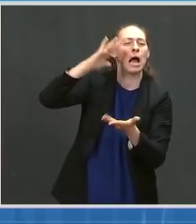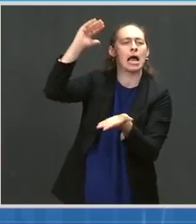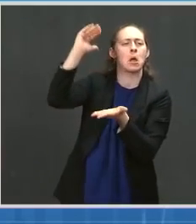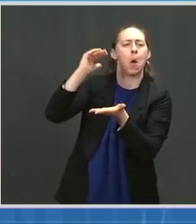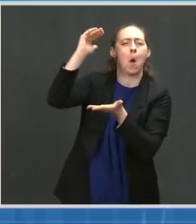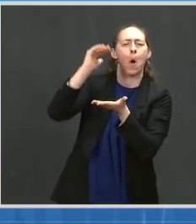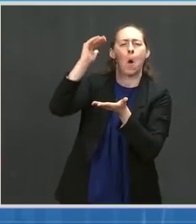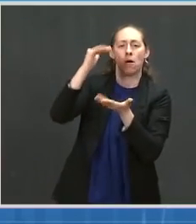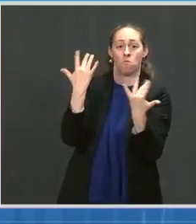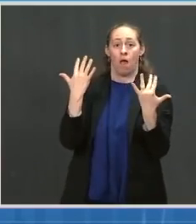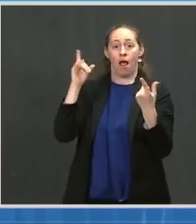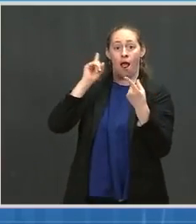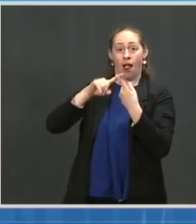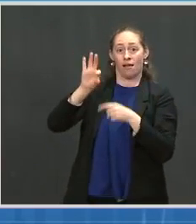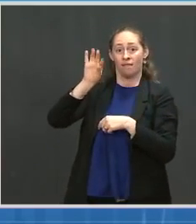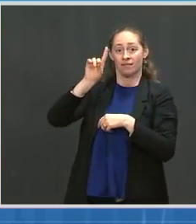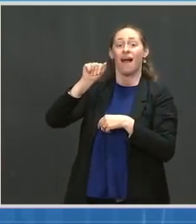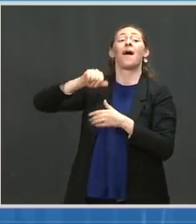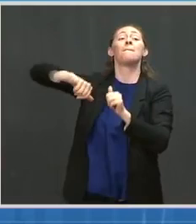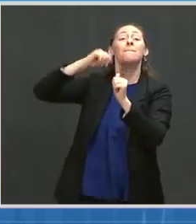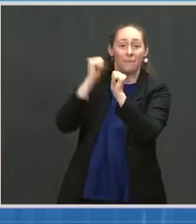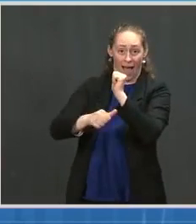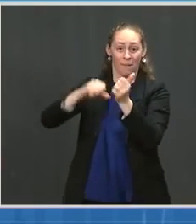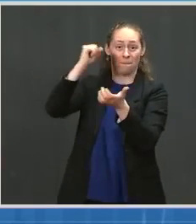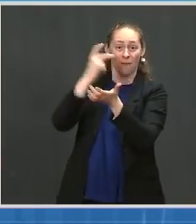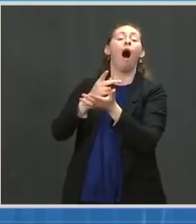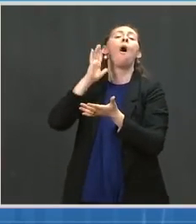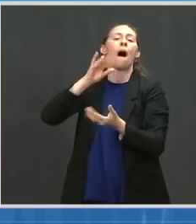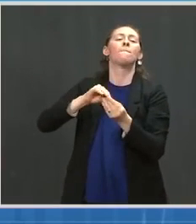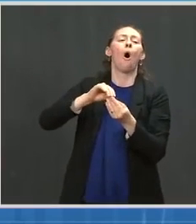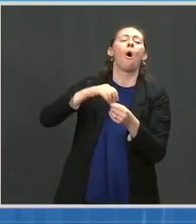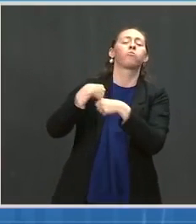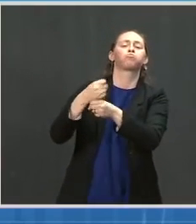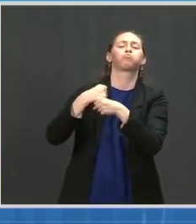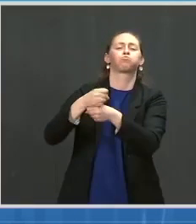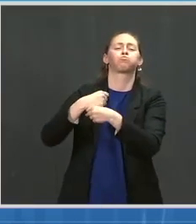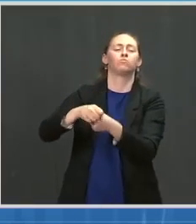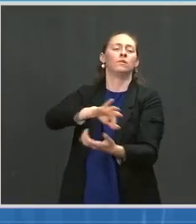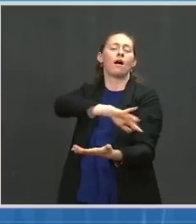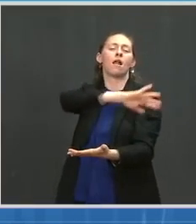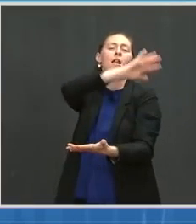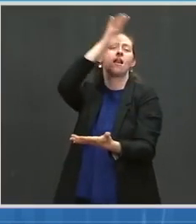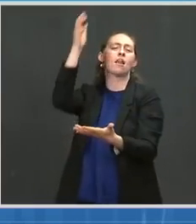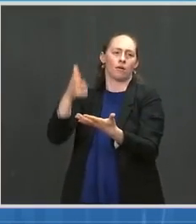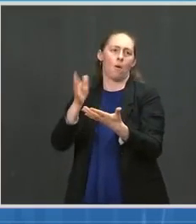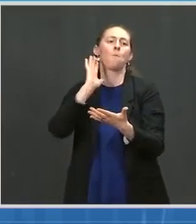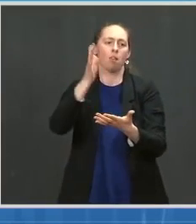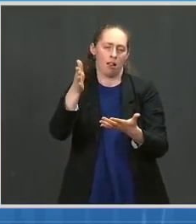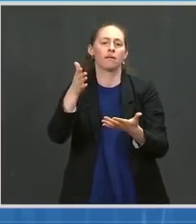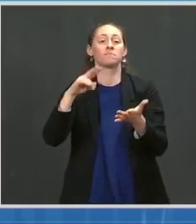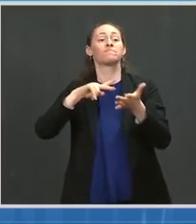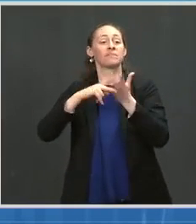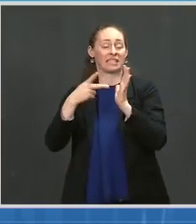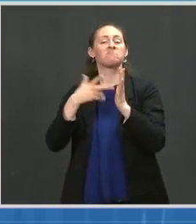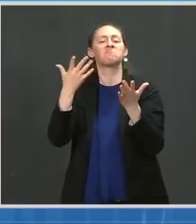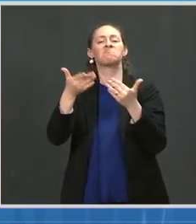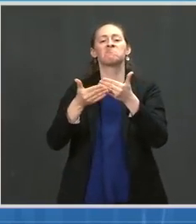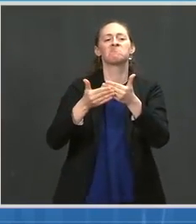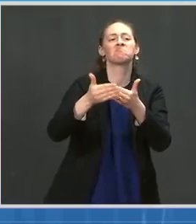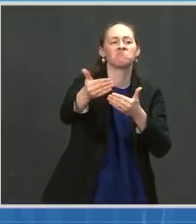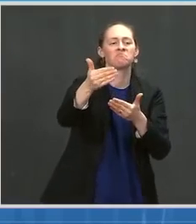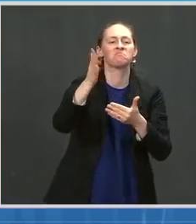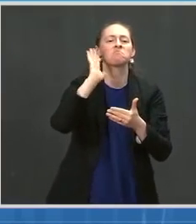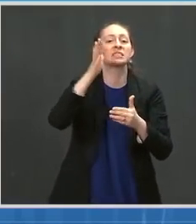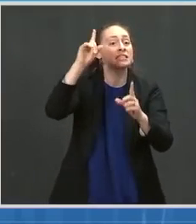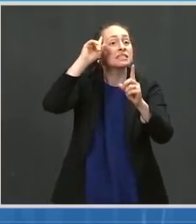authorization. With FDA authorization, the company also expects a cadence of up to 8